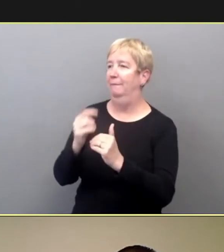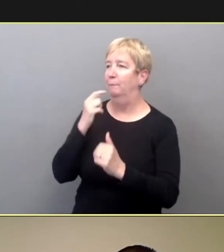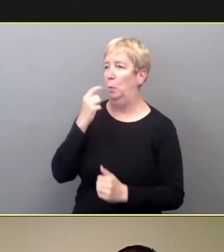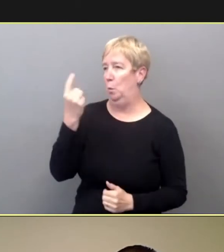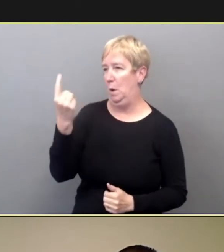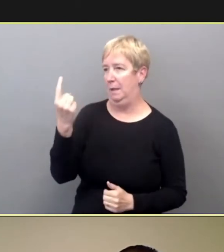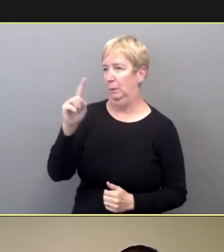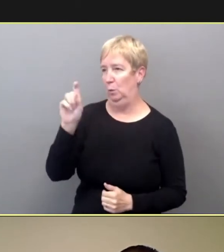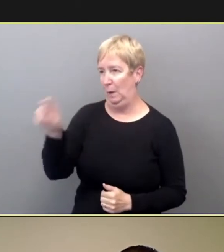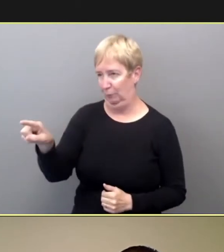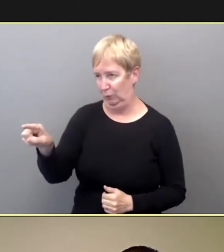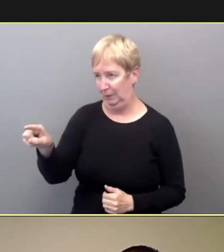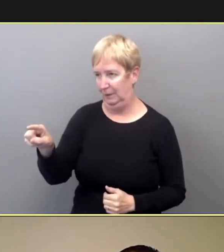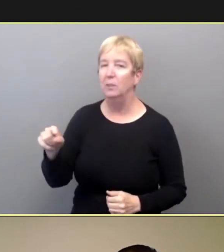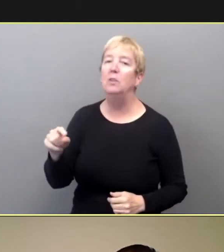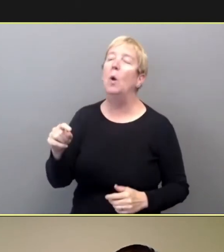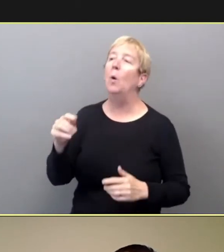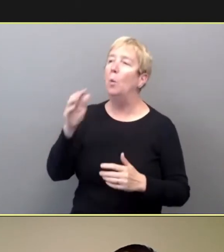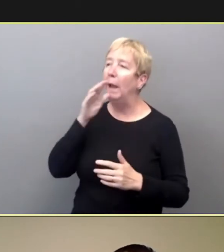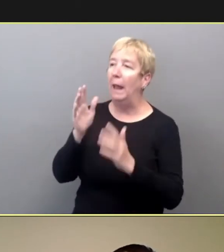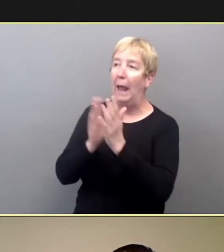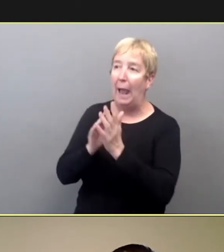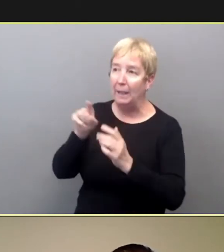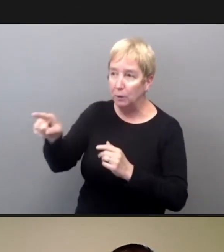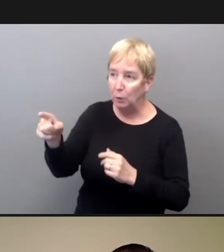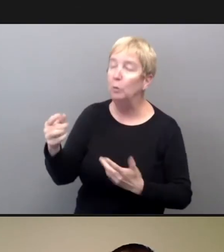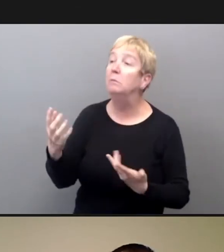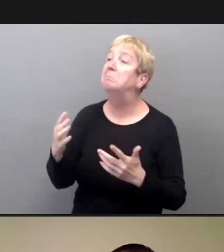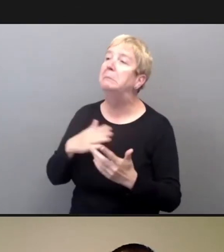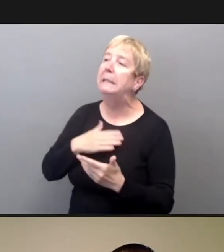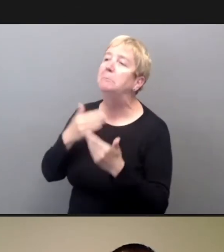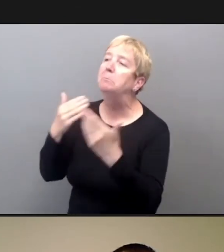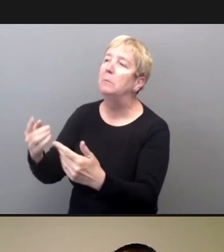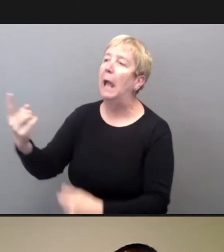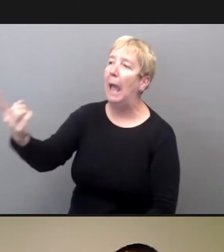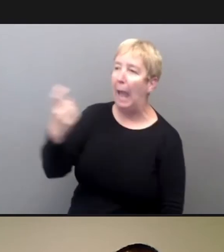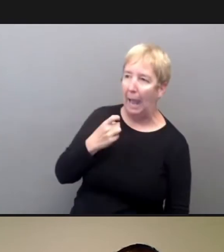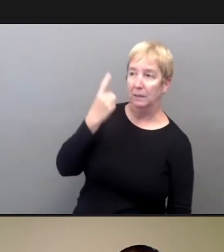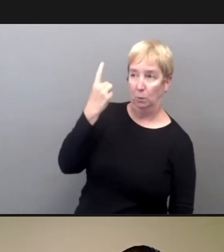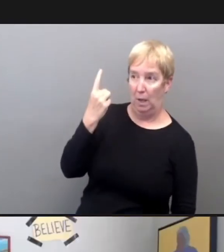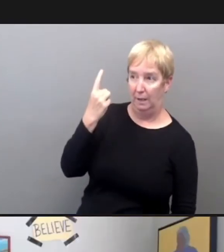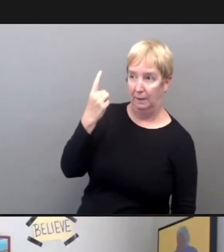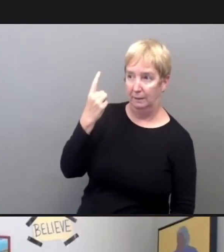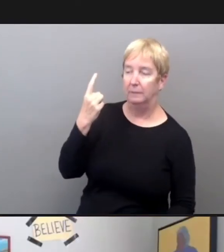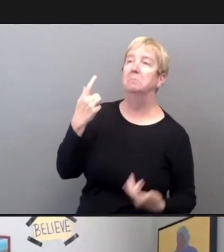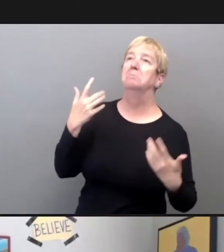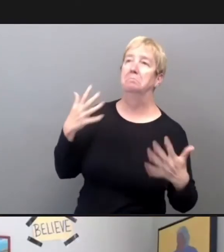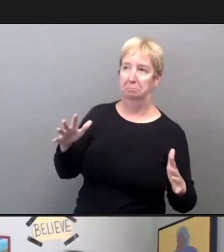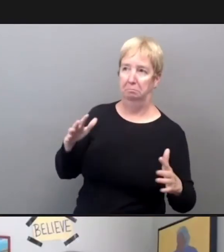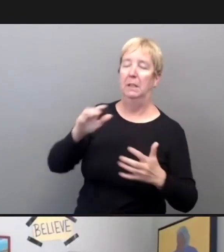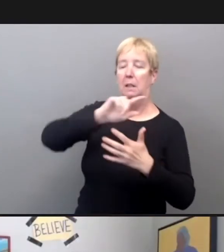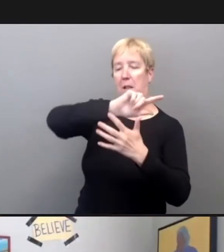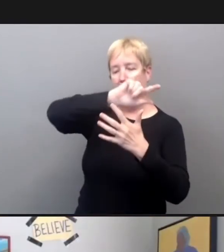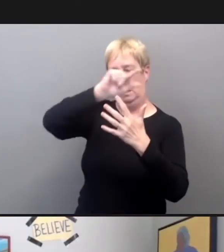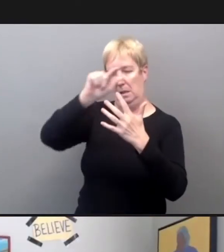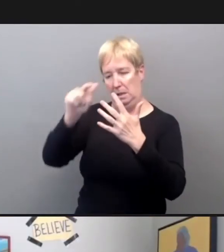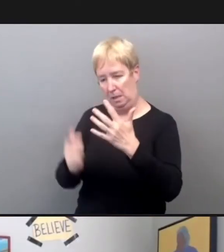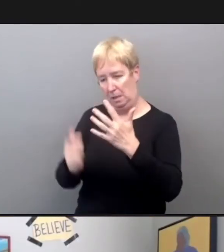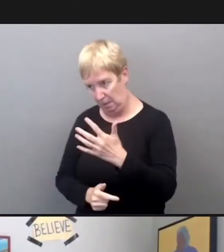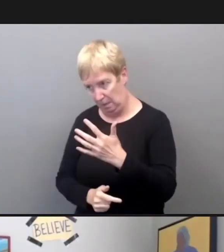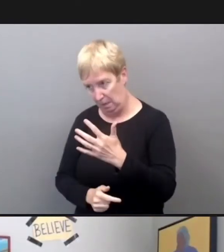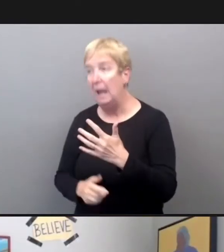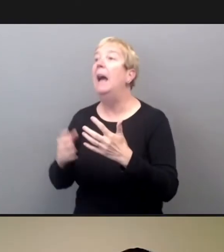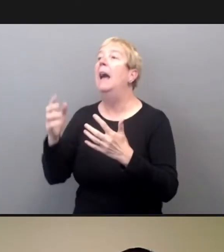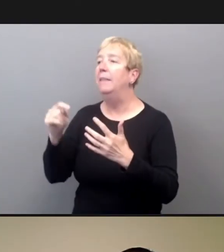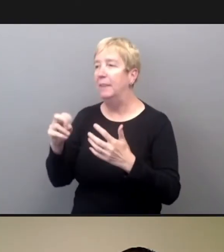person. So we will cycle through multiple times as needed. Please just do ask 1 question at a time to allow our principals to focus